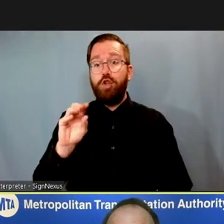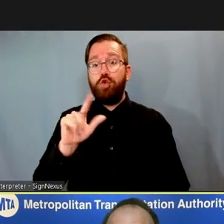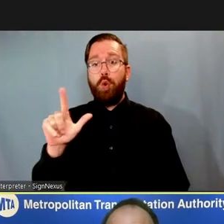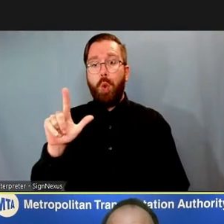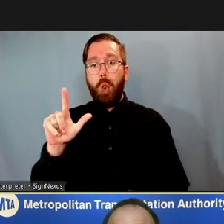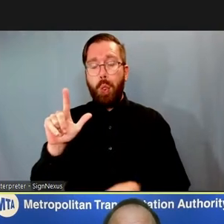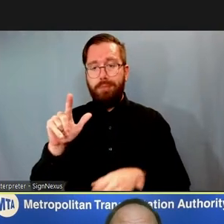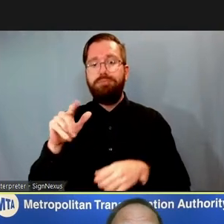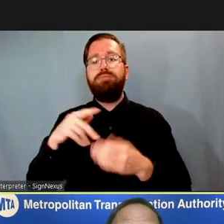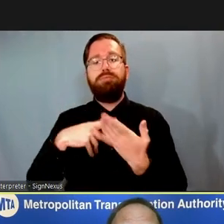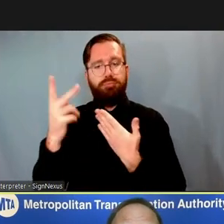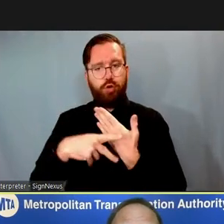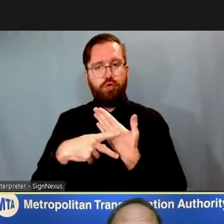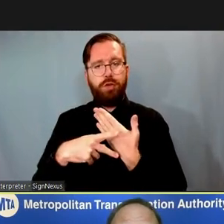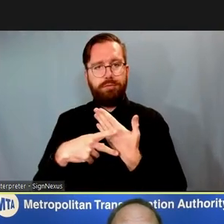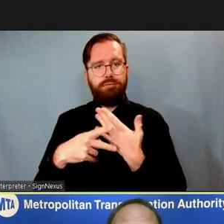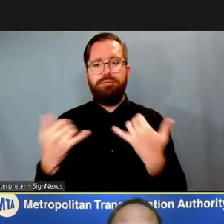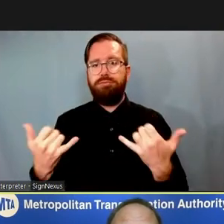public comments